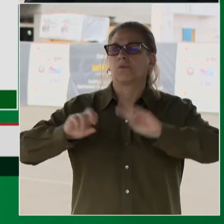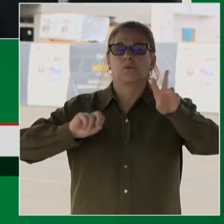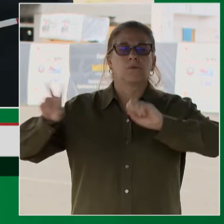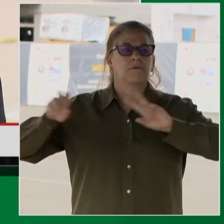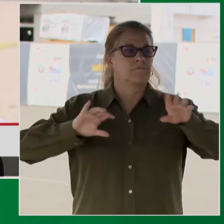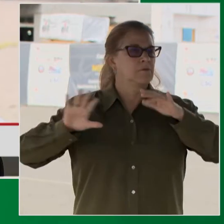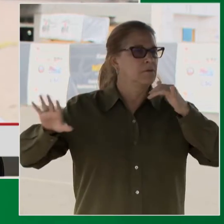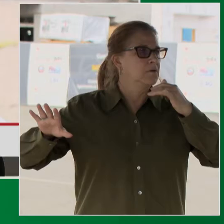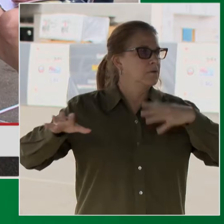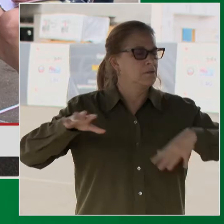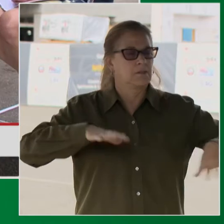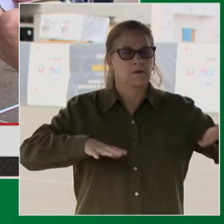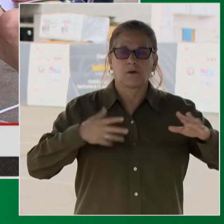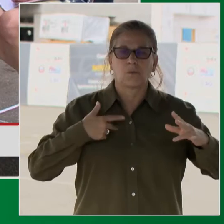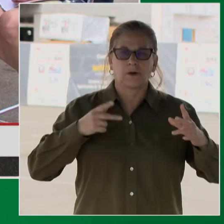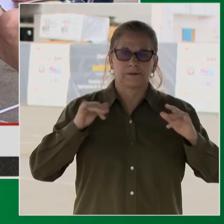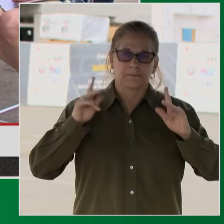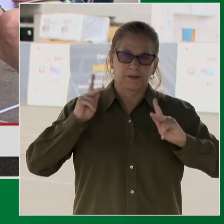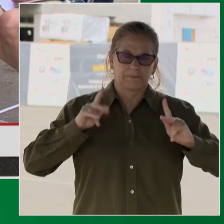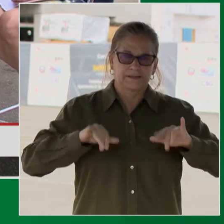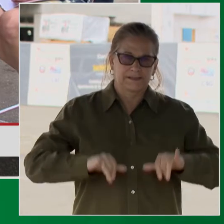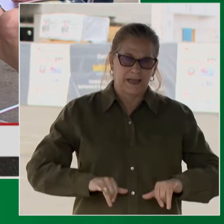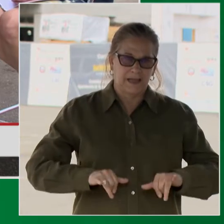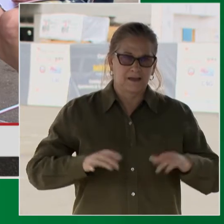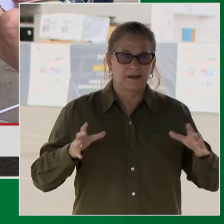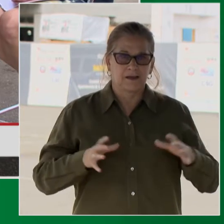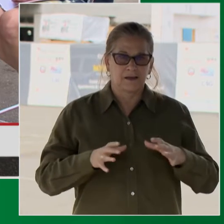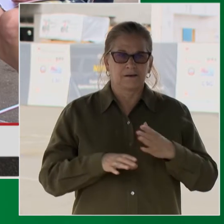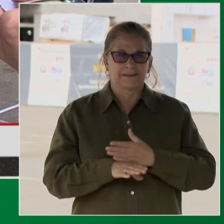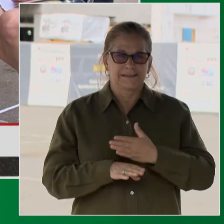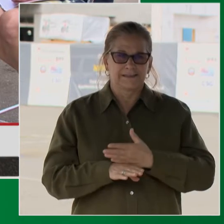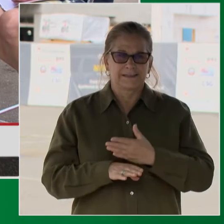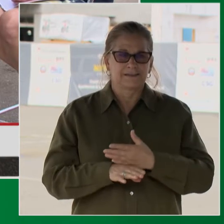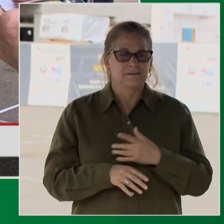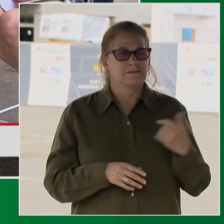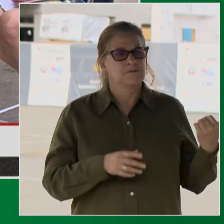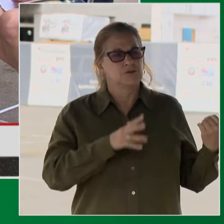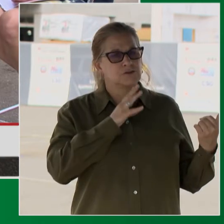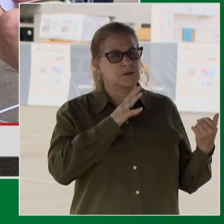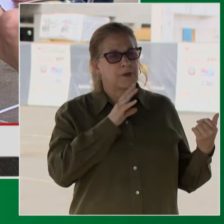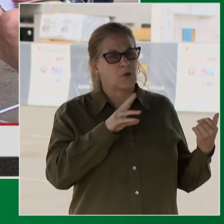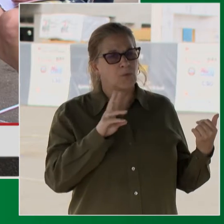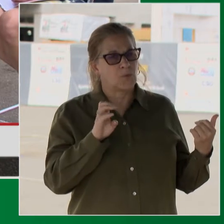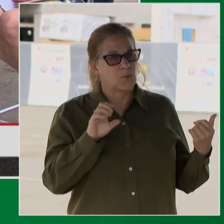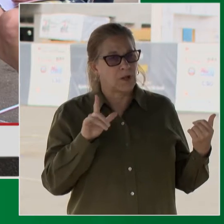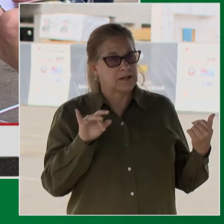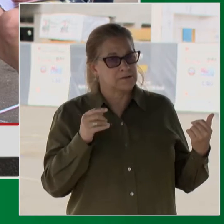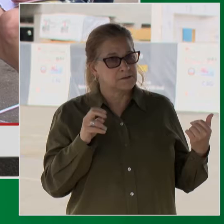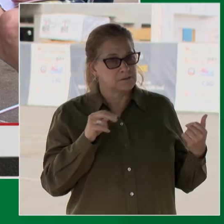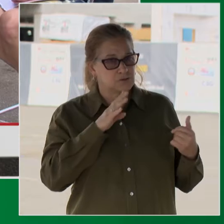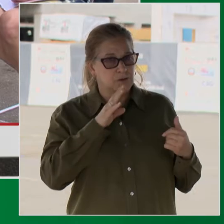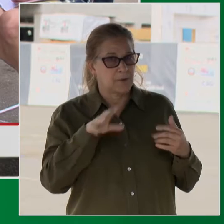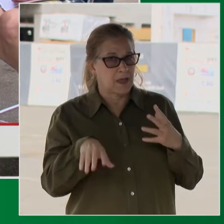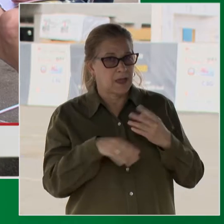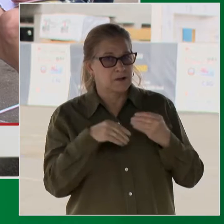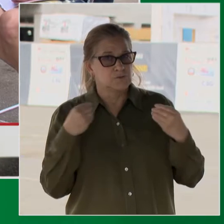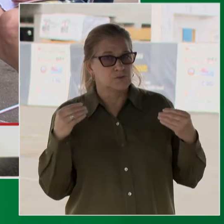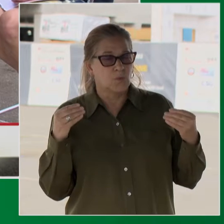I brought up Lincoln Heights Richardson Dwelling because there's also going to be some retail there. And Svangloy